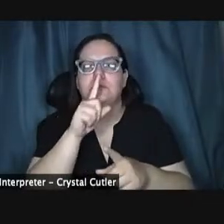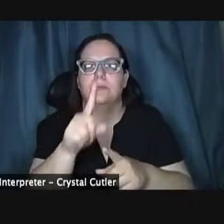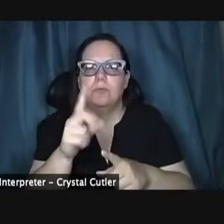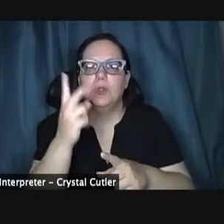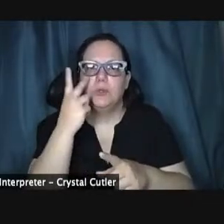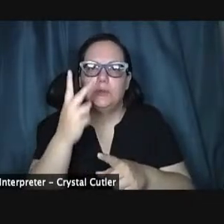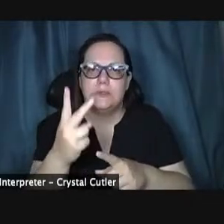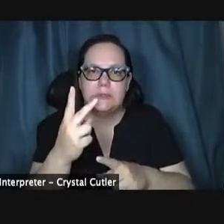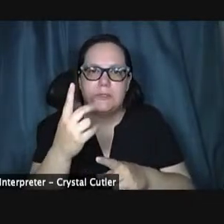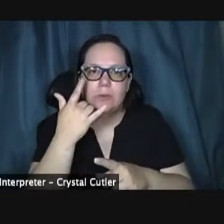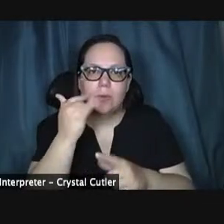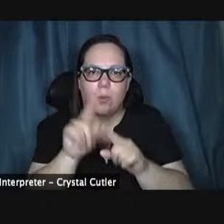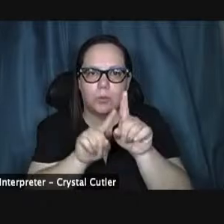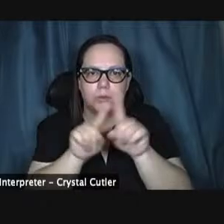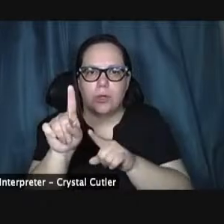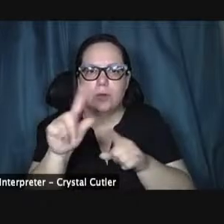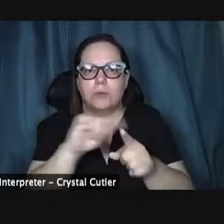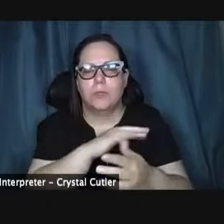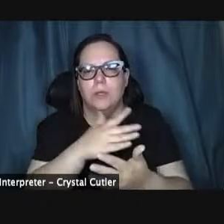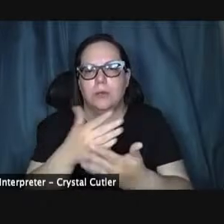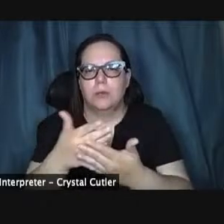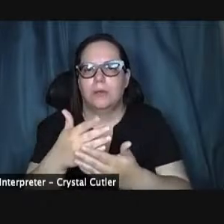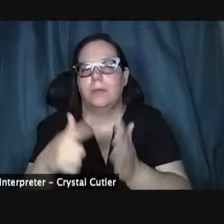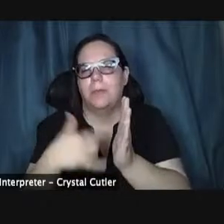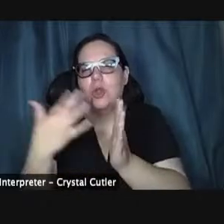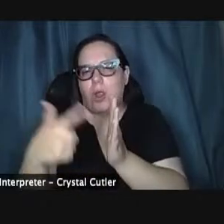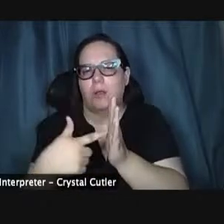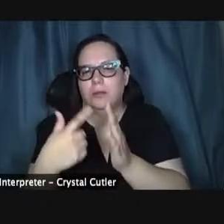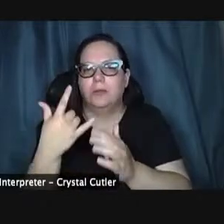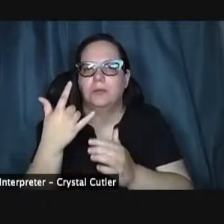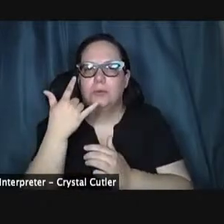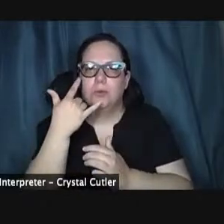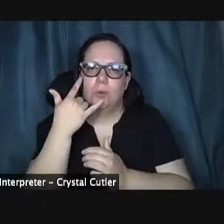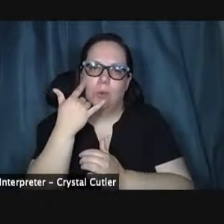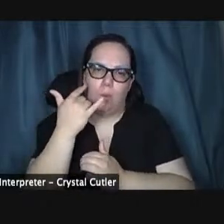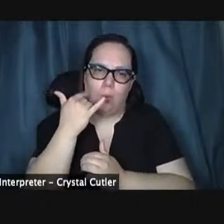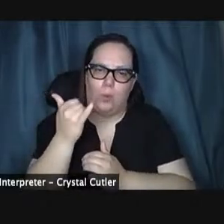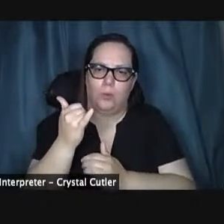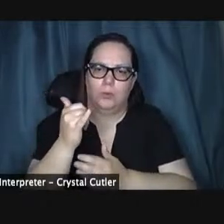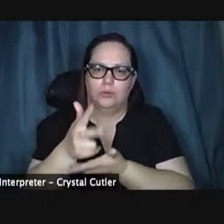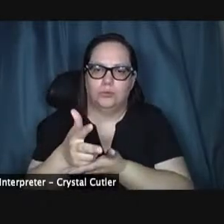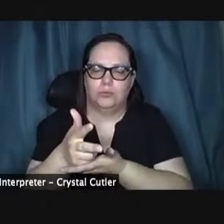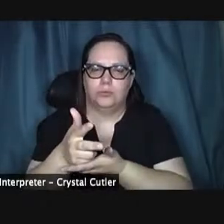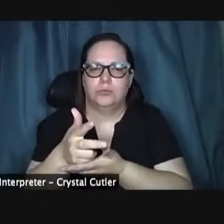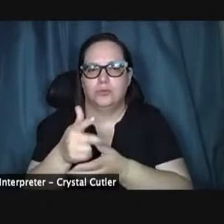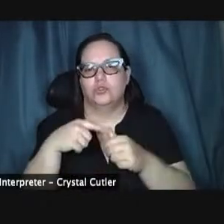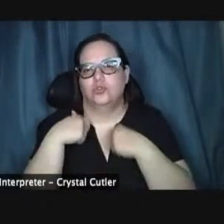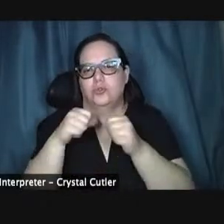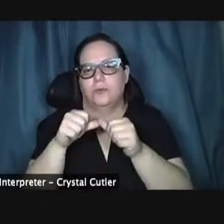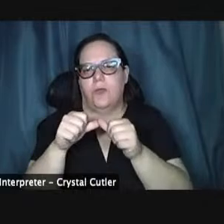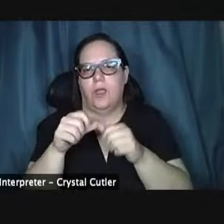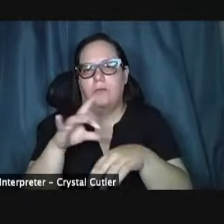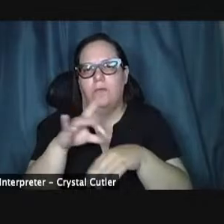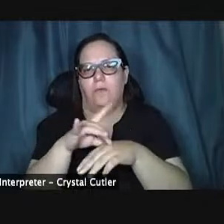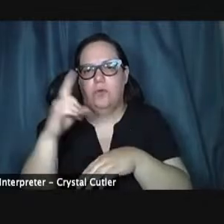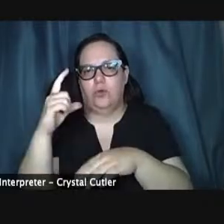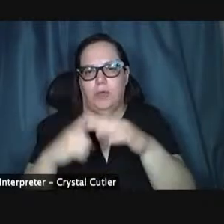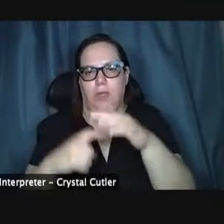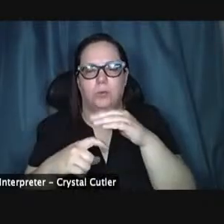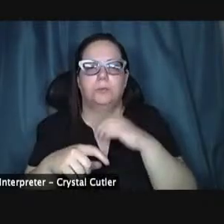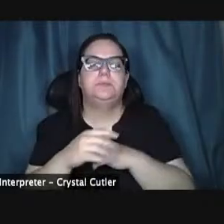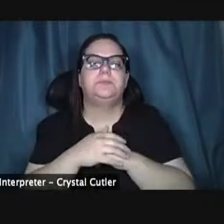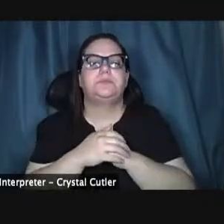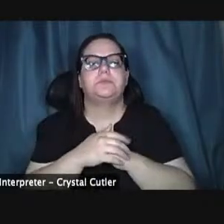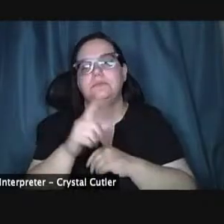for example, here periodically to survive Earth down. This is a really fun traverse, in my opinion, because we get to